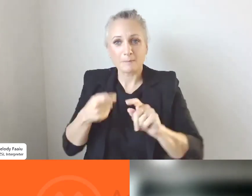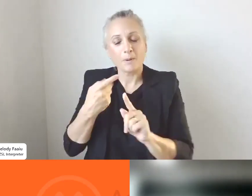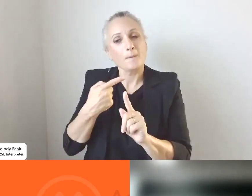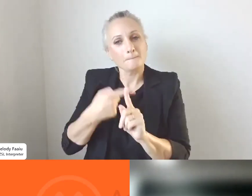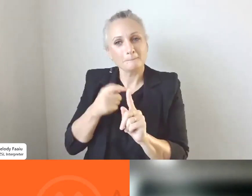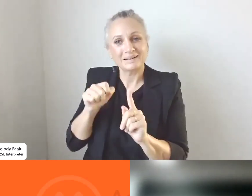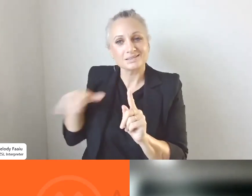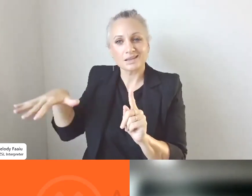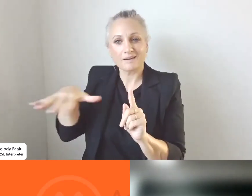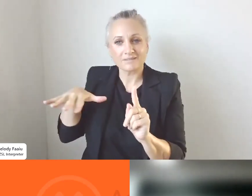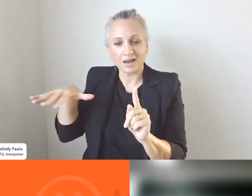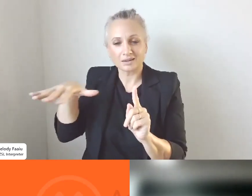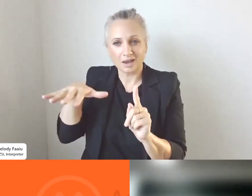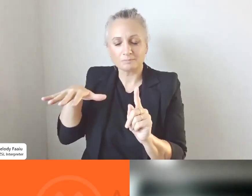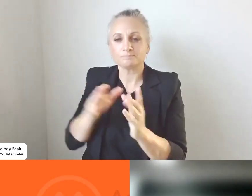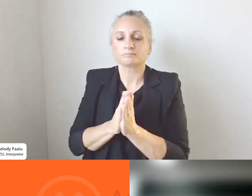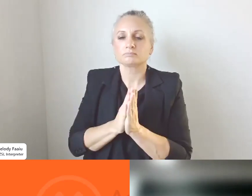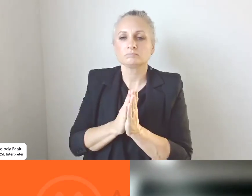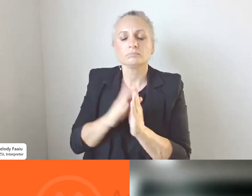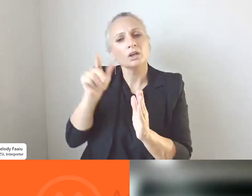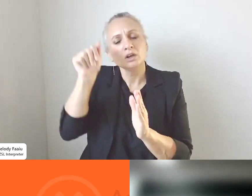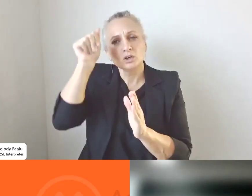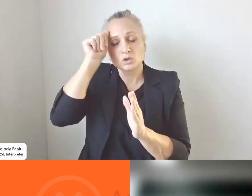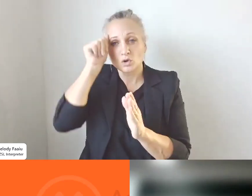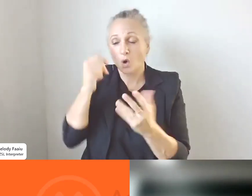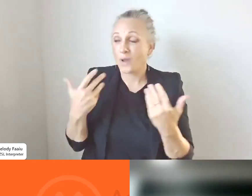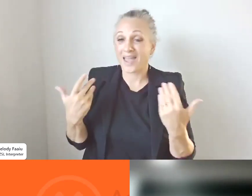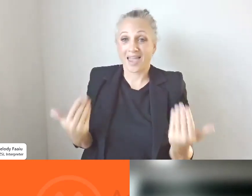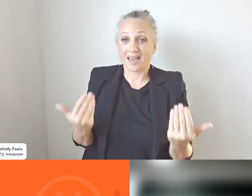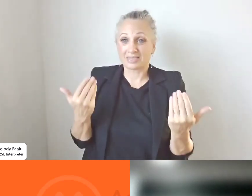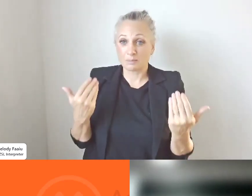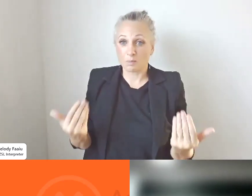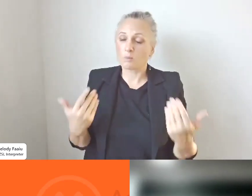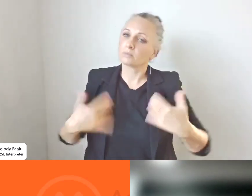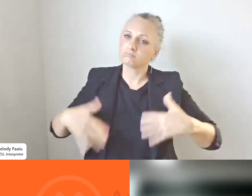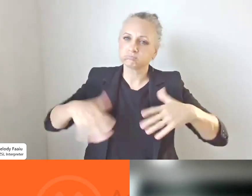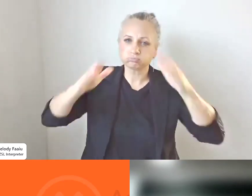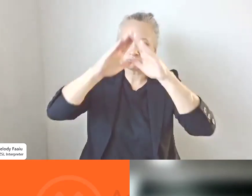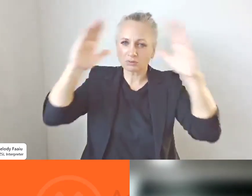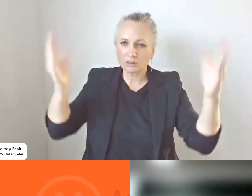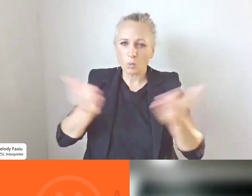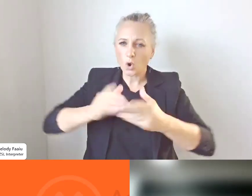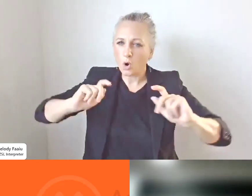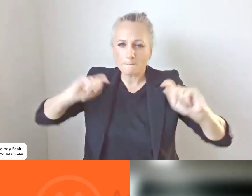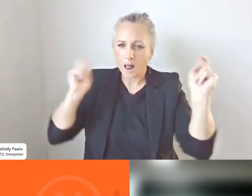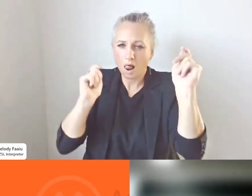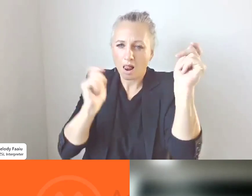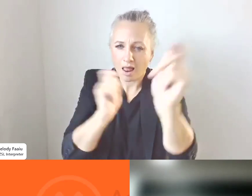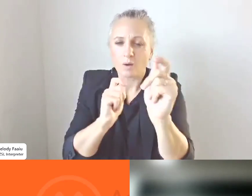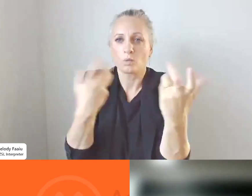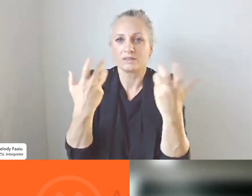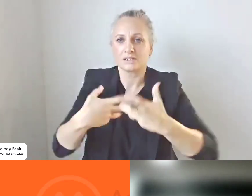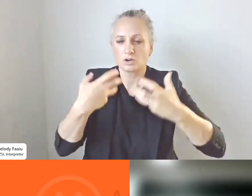rapidly changing digital world, and as all technologies weave their way into our